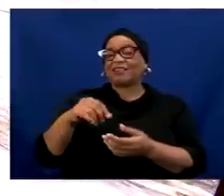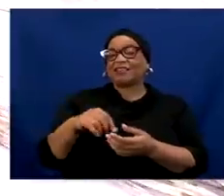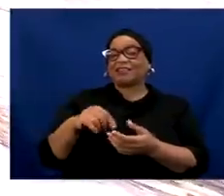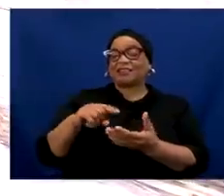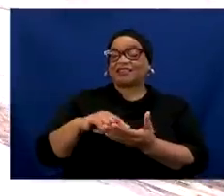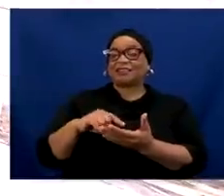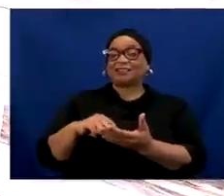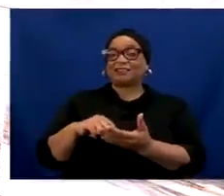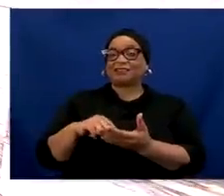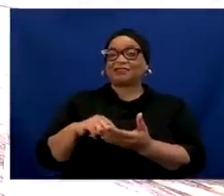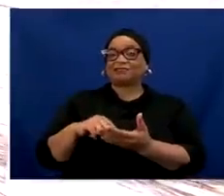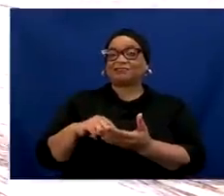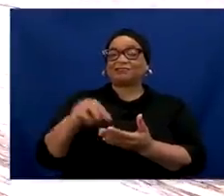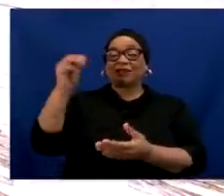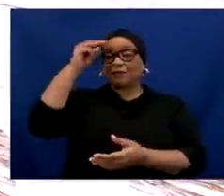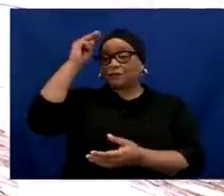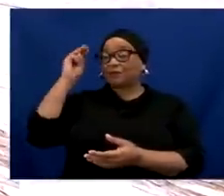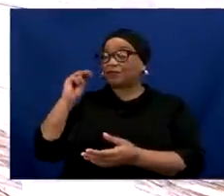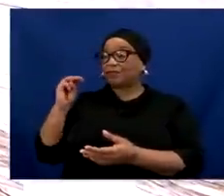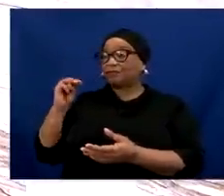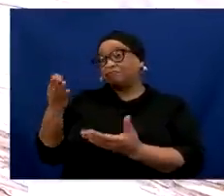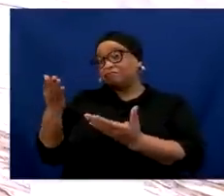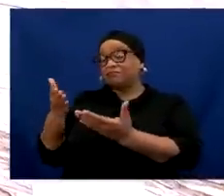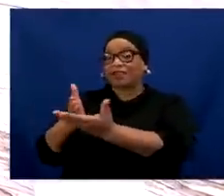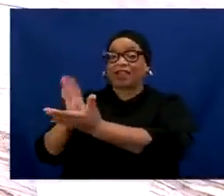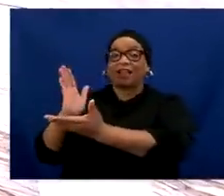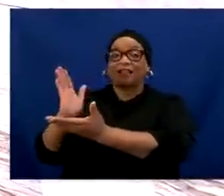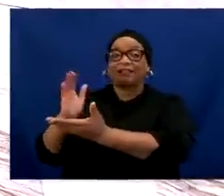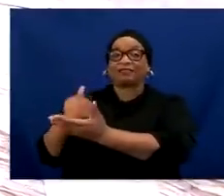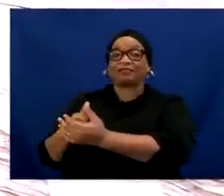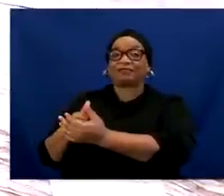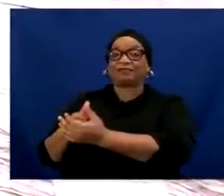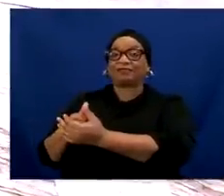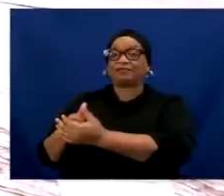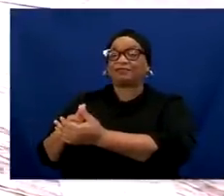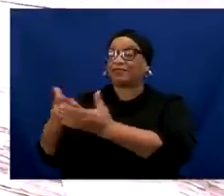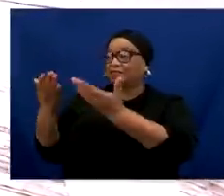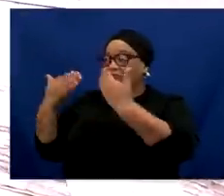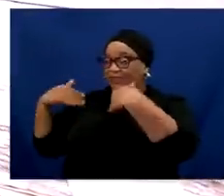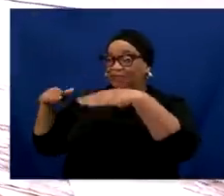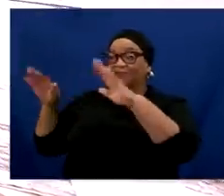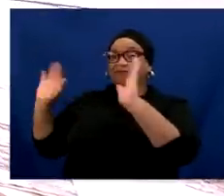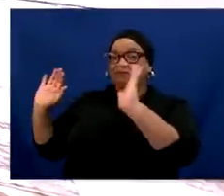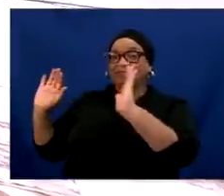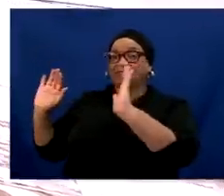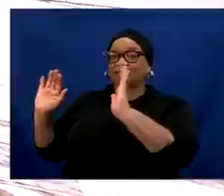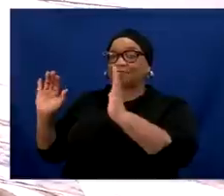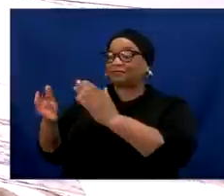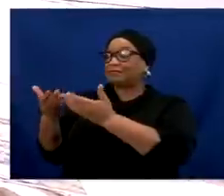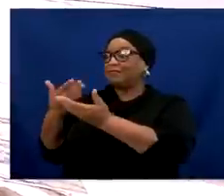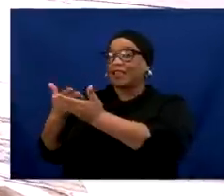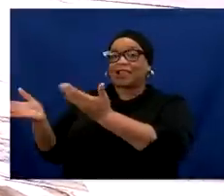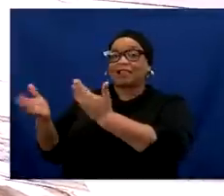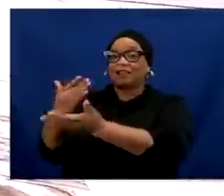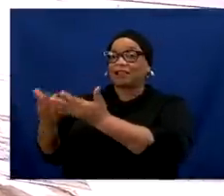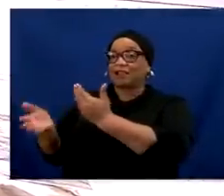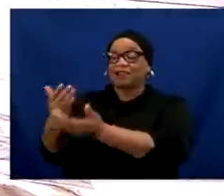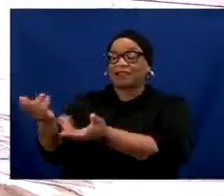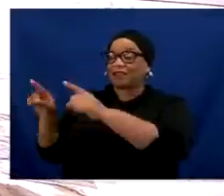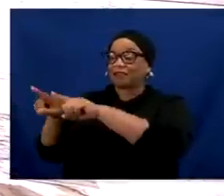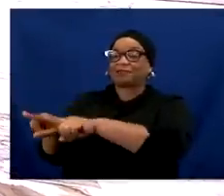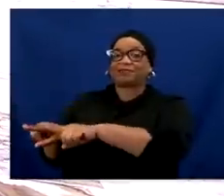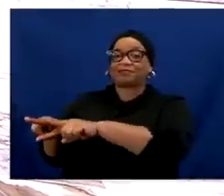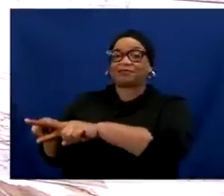God, Sister Mary said, all right, be it unto me even as you have said.